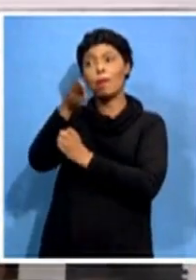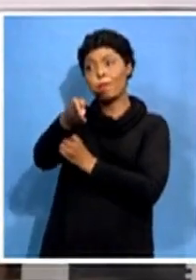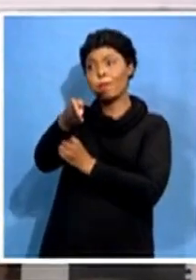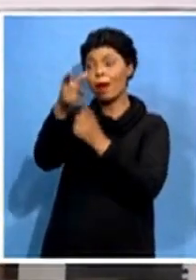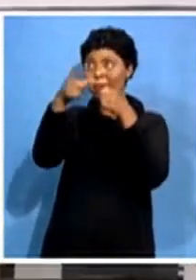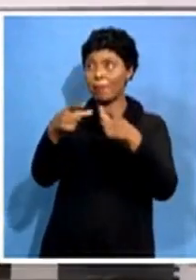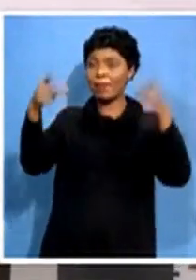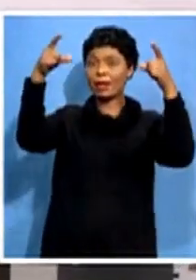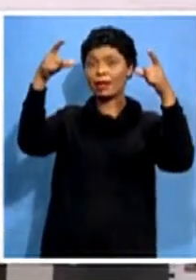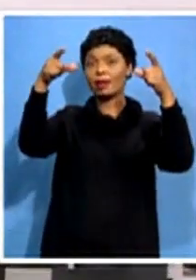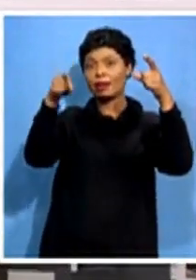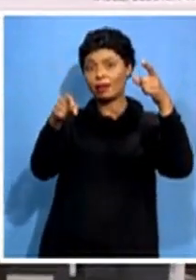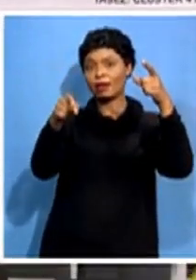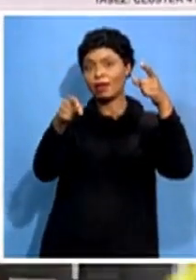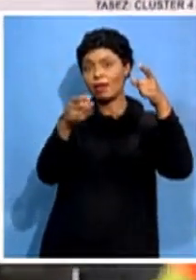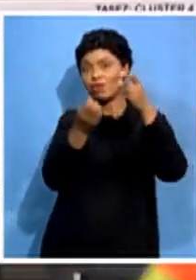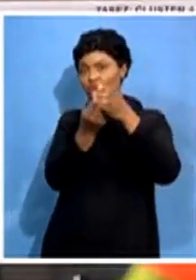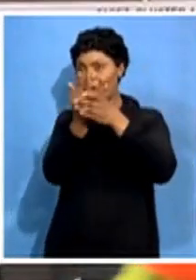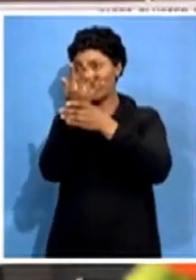of your internal